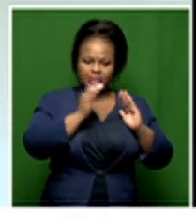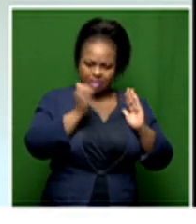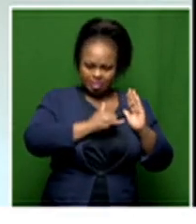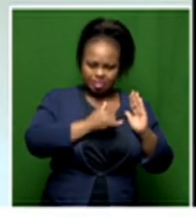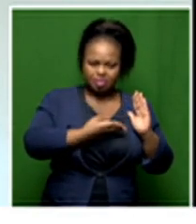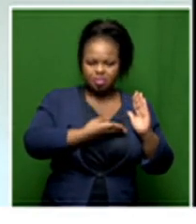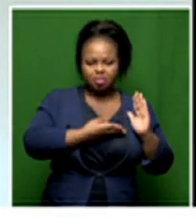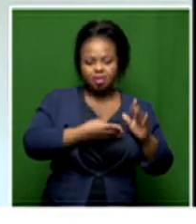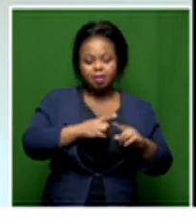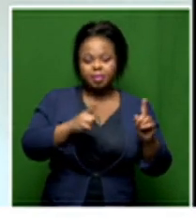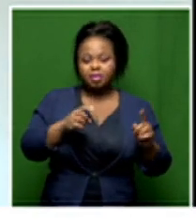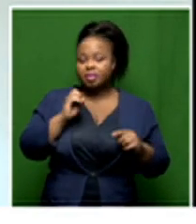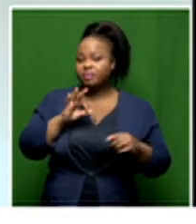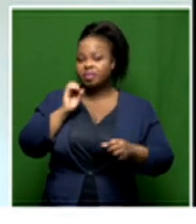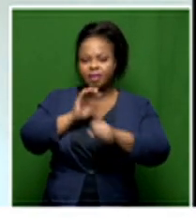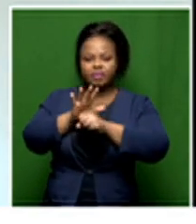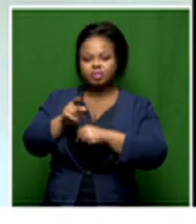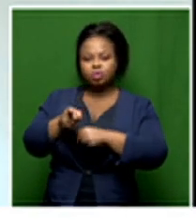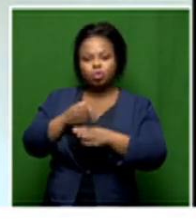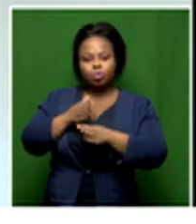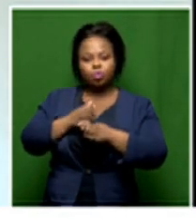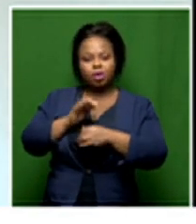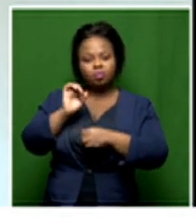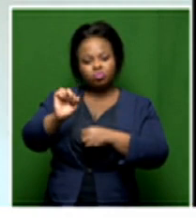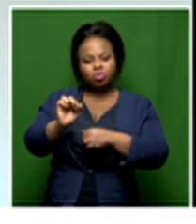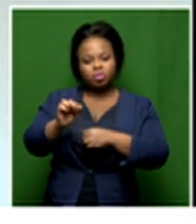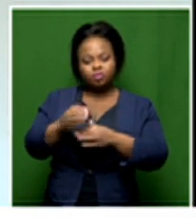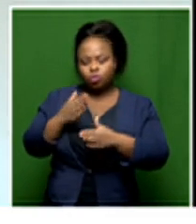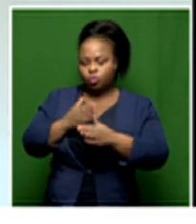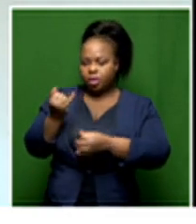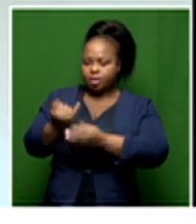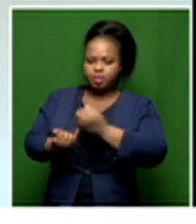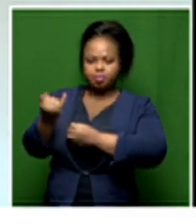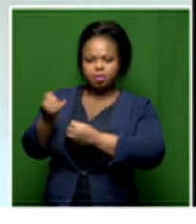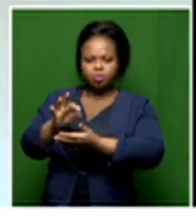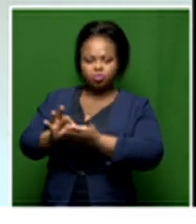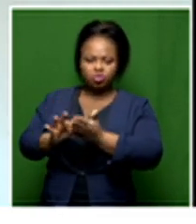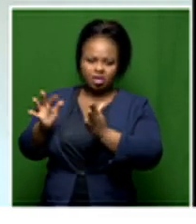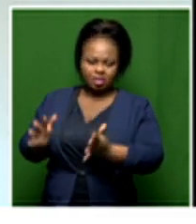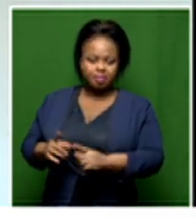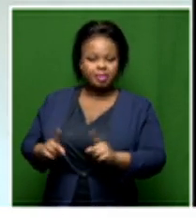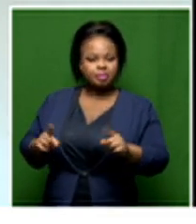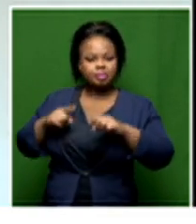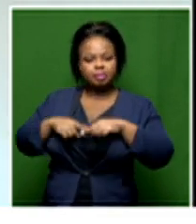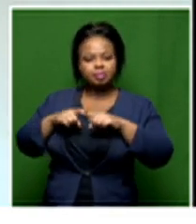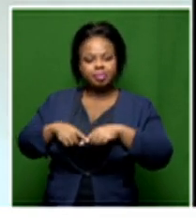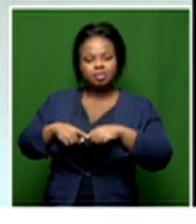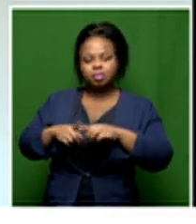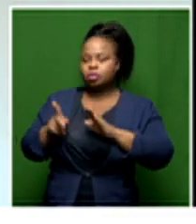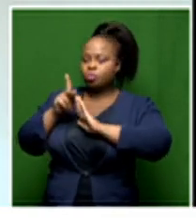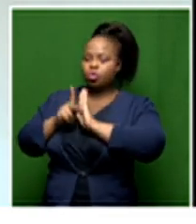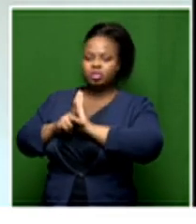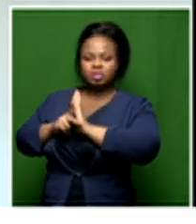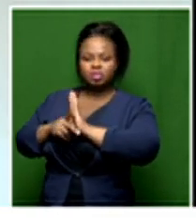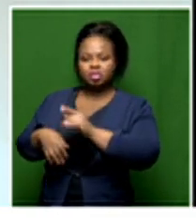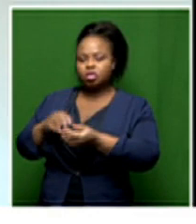affects your work, especially as an independent contractor, it would depend on how the contracts and policies that govern